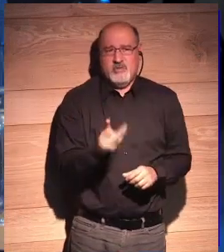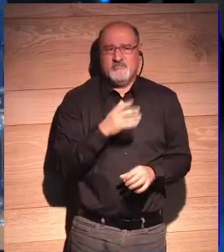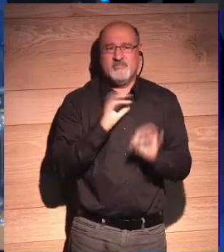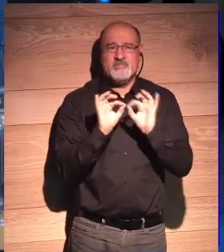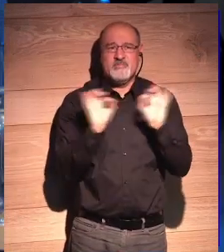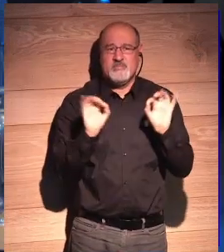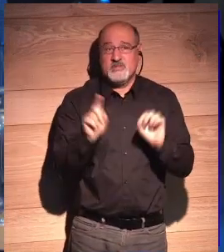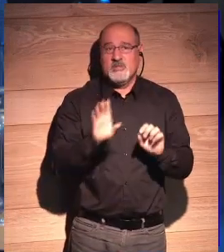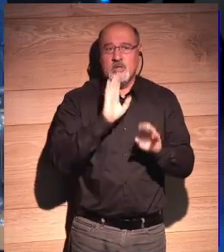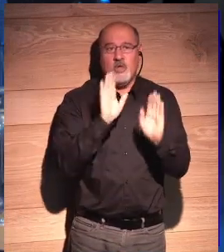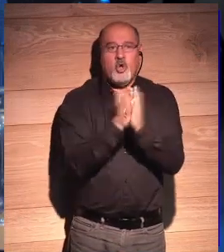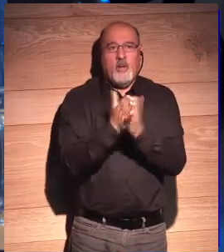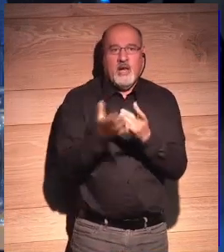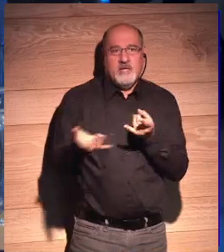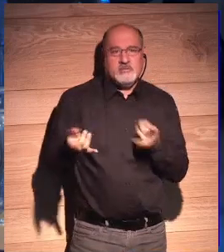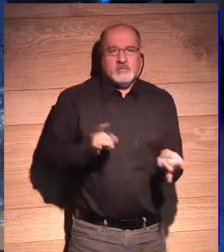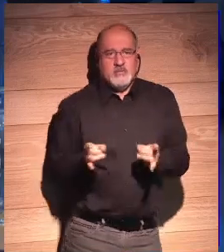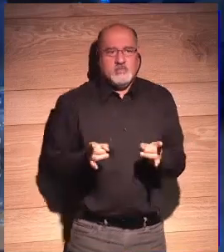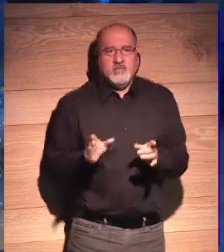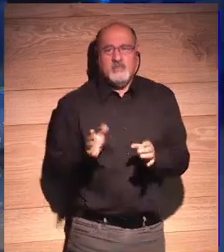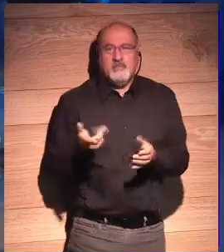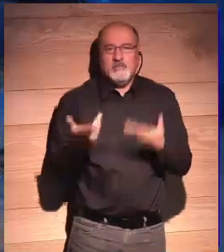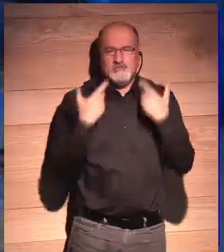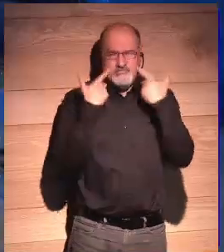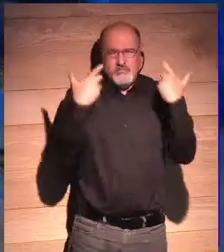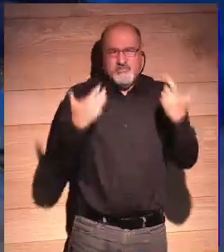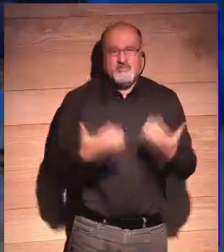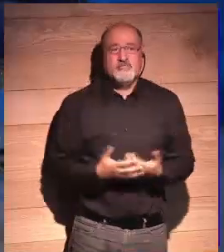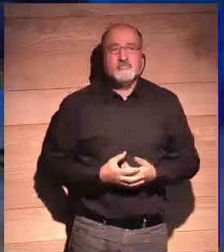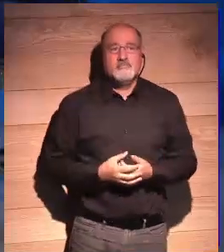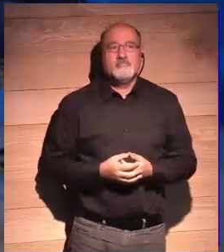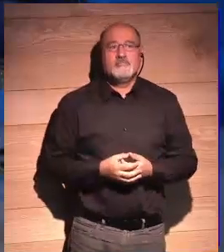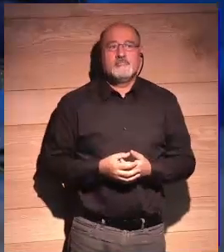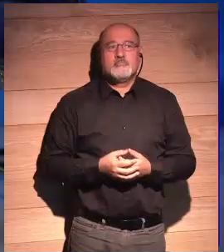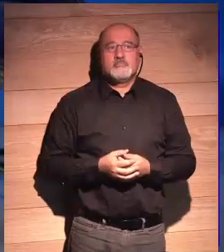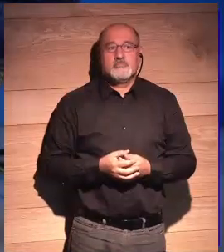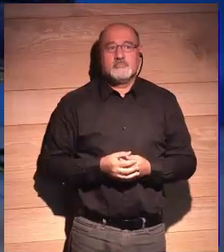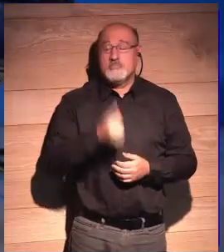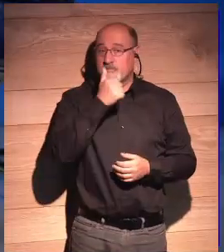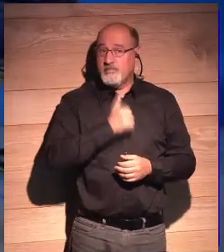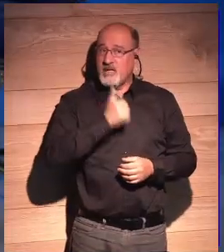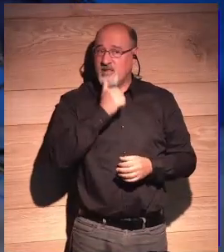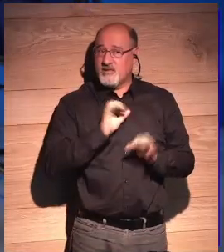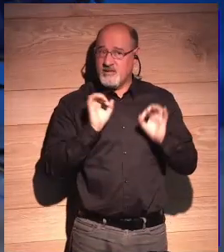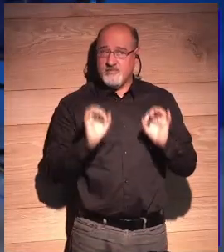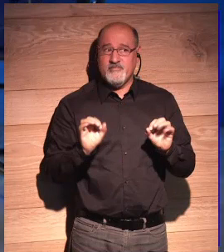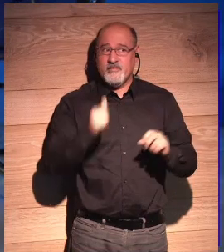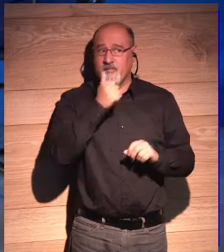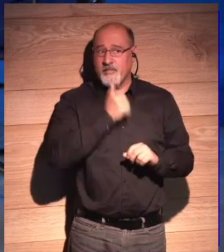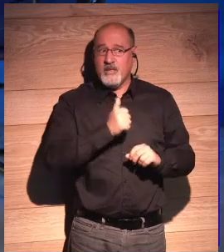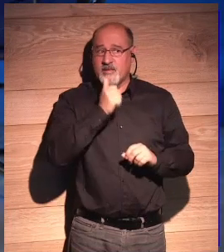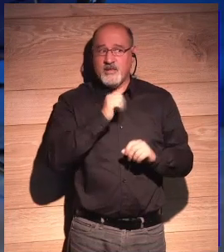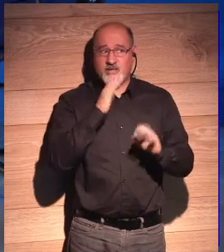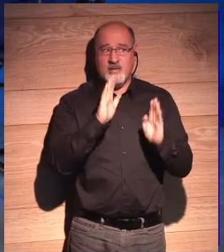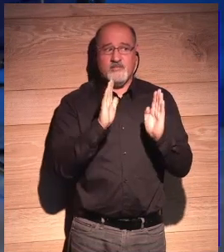sexy novel or something. It's very graphic. Paciencia, que en España disfruta de una... Well, Patience, that